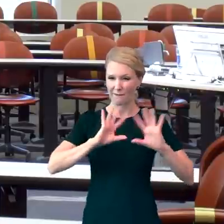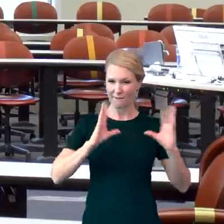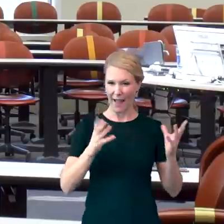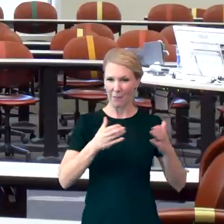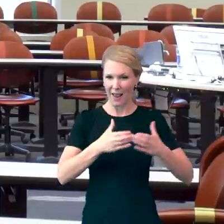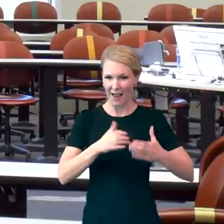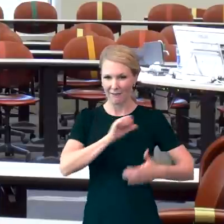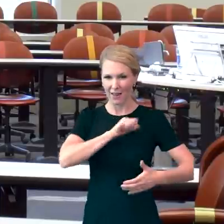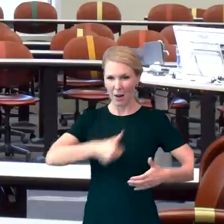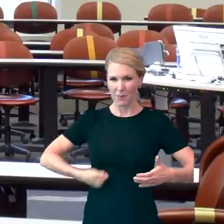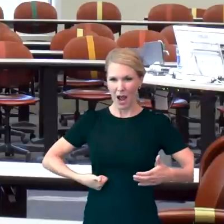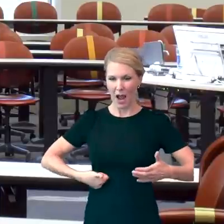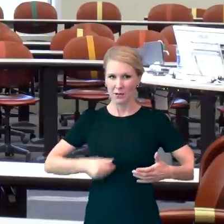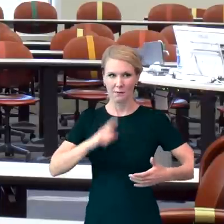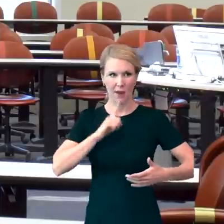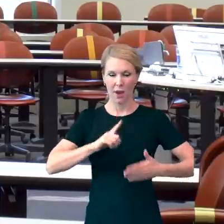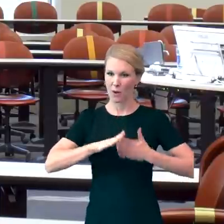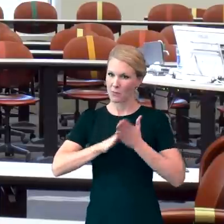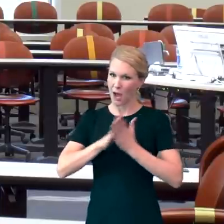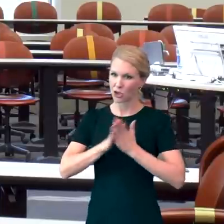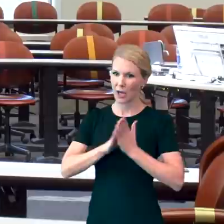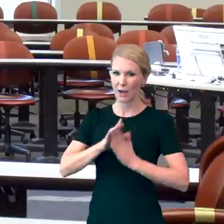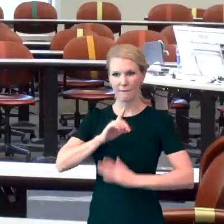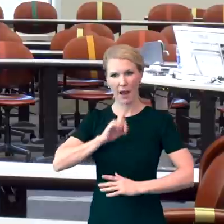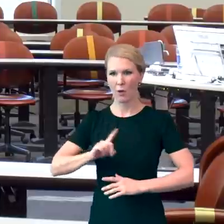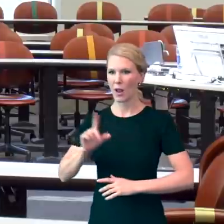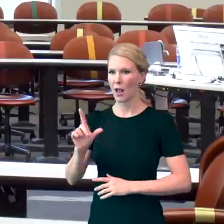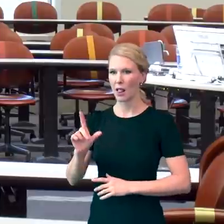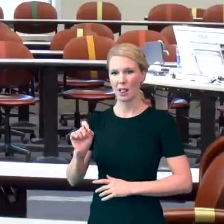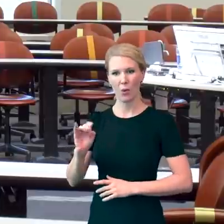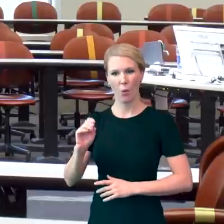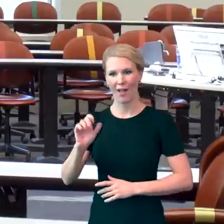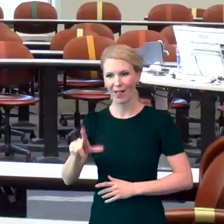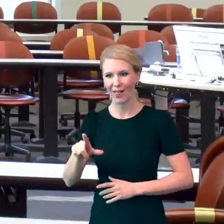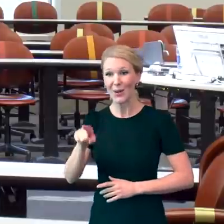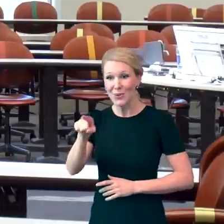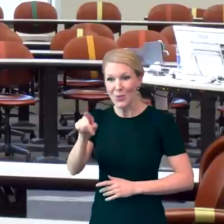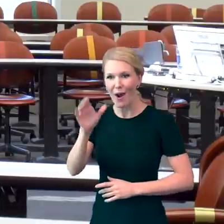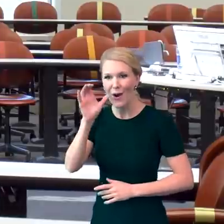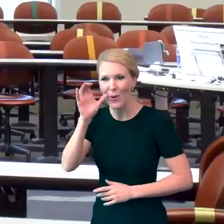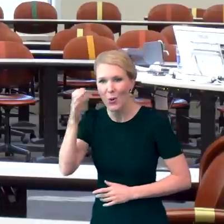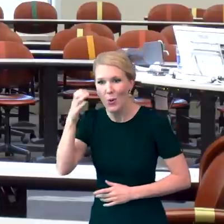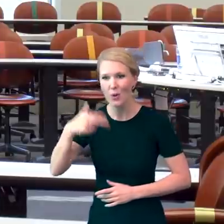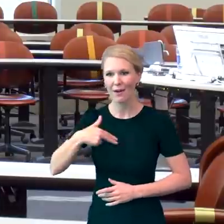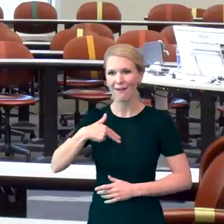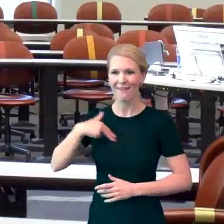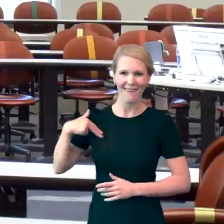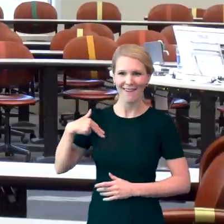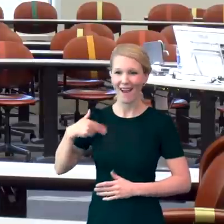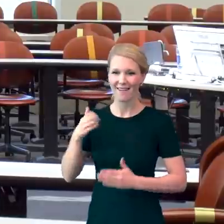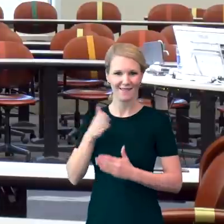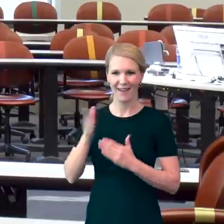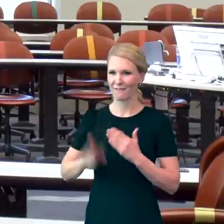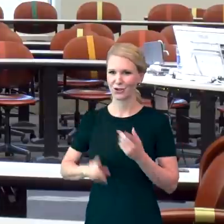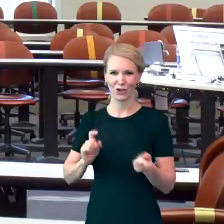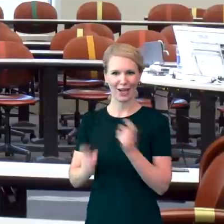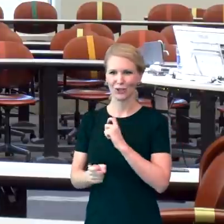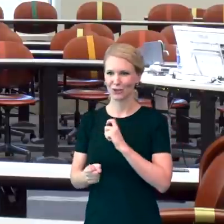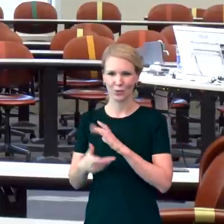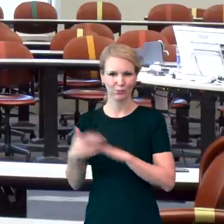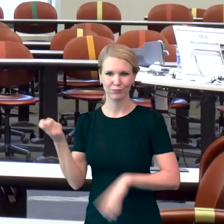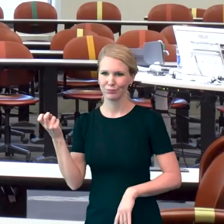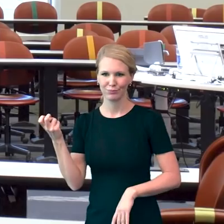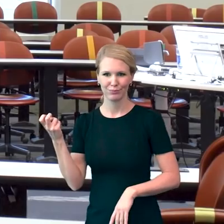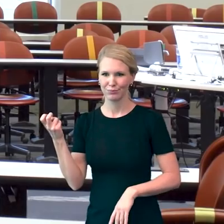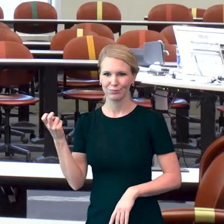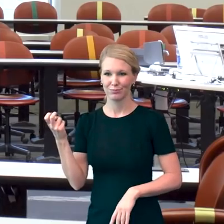that are passionate and intensely loyal to this university. You are a Cougar and nothing can ever take that from